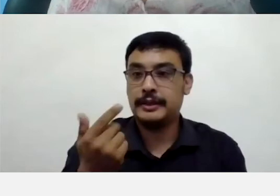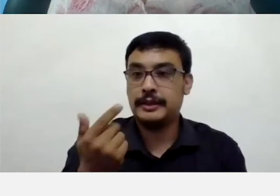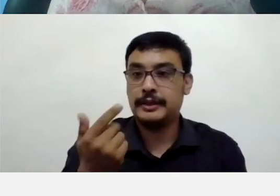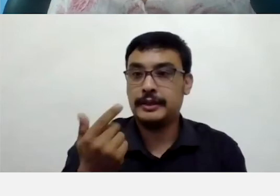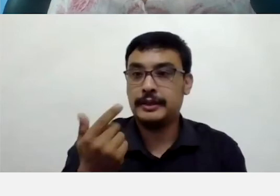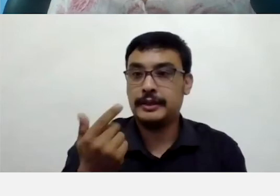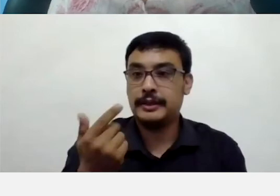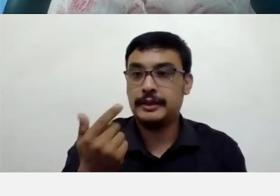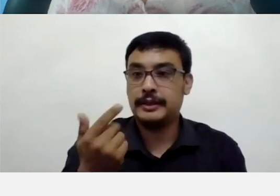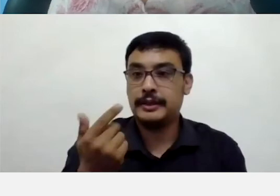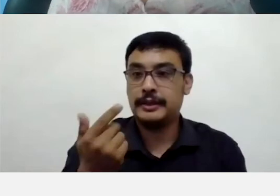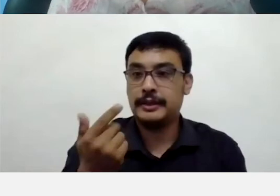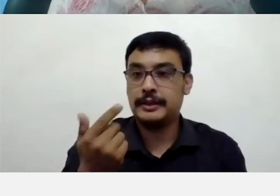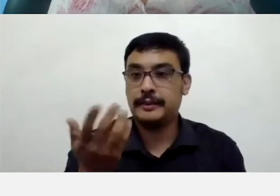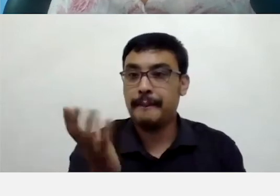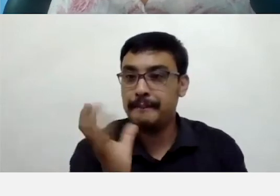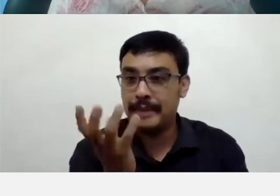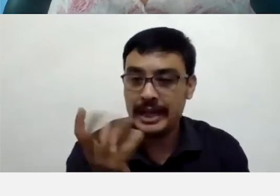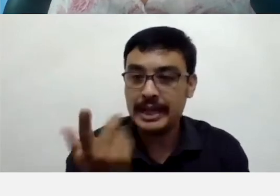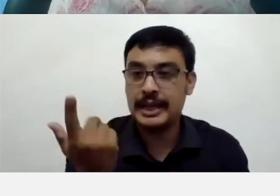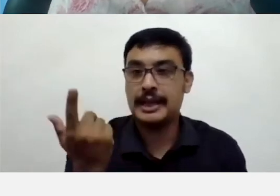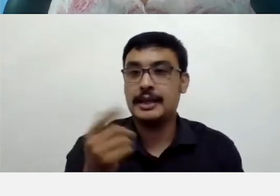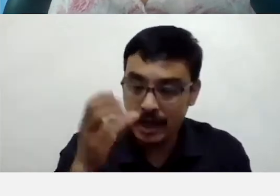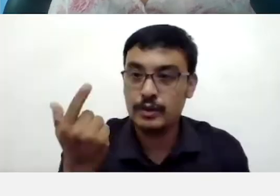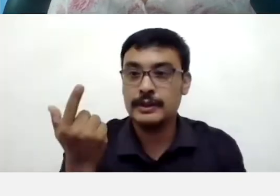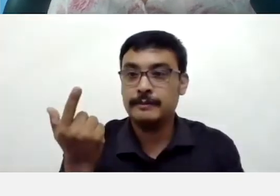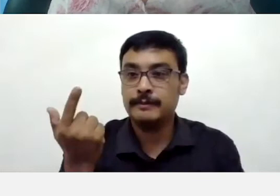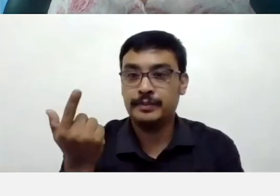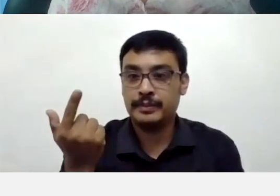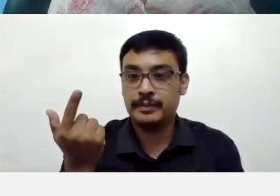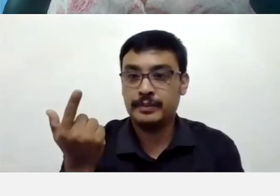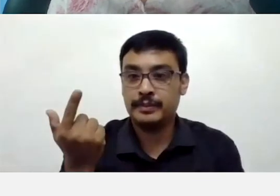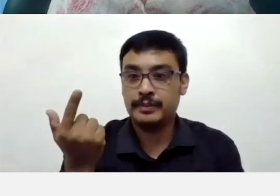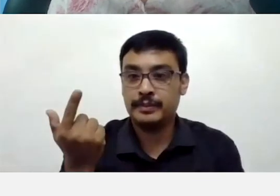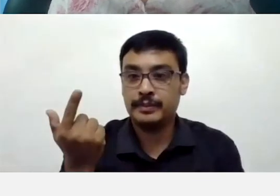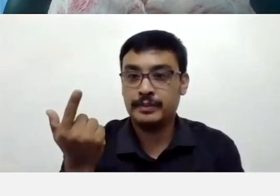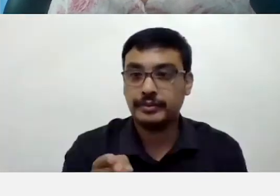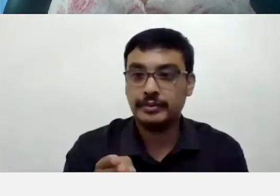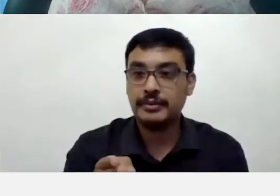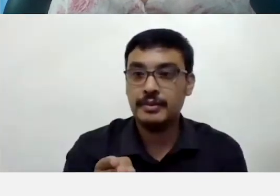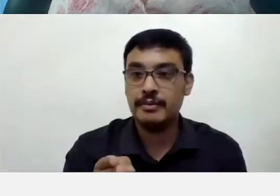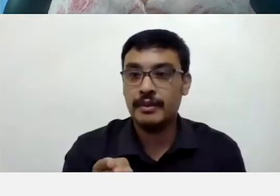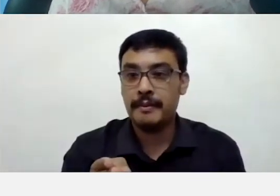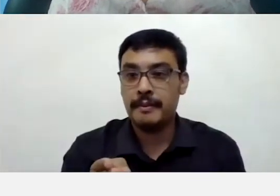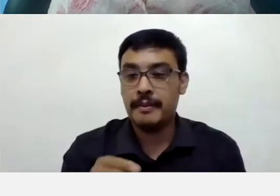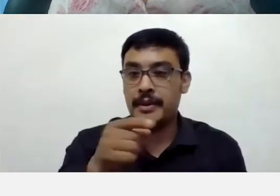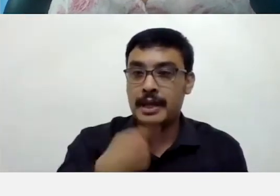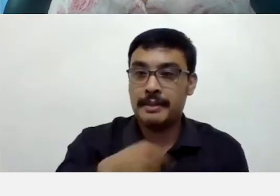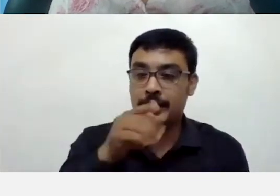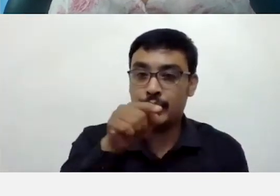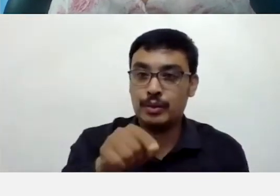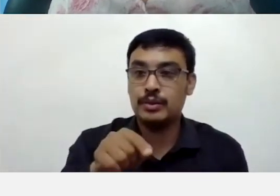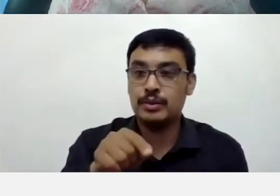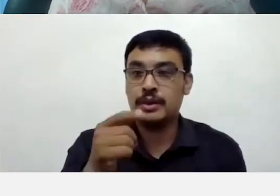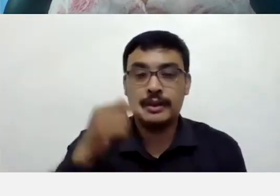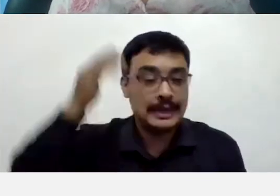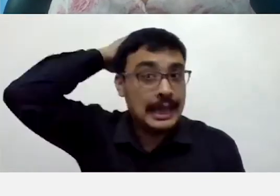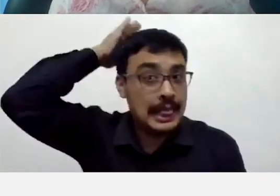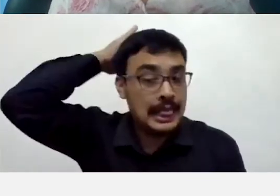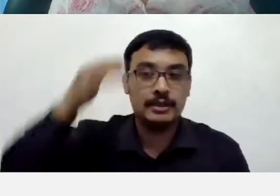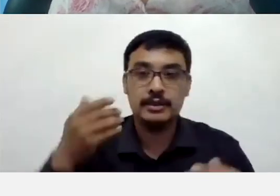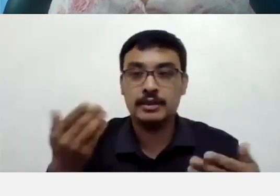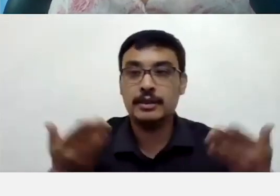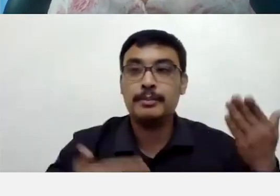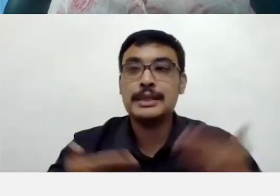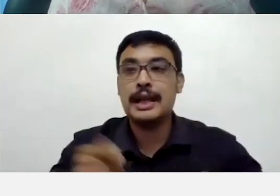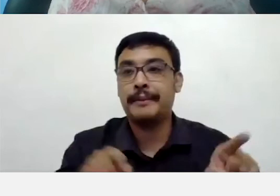well. So after crossing this, we can get the oil market, oil shop, the traditional